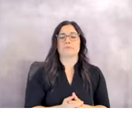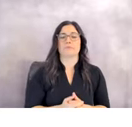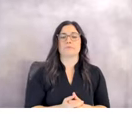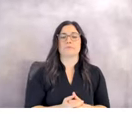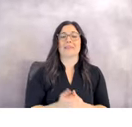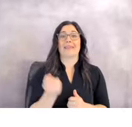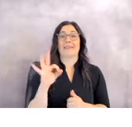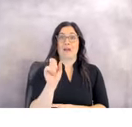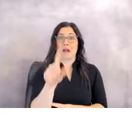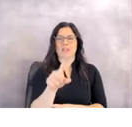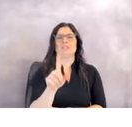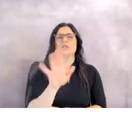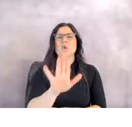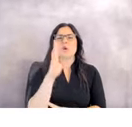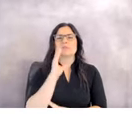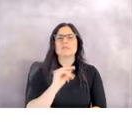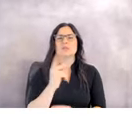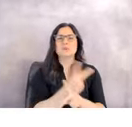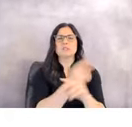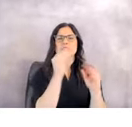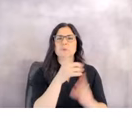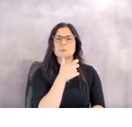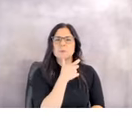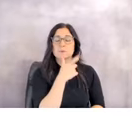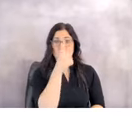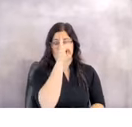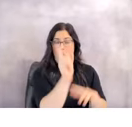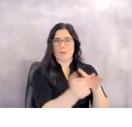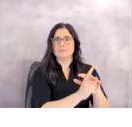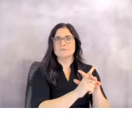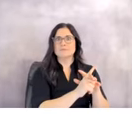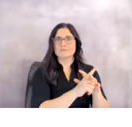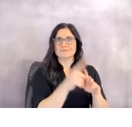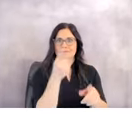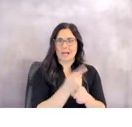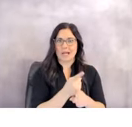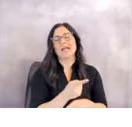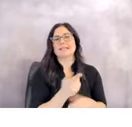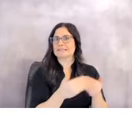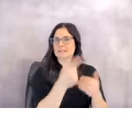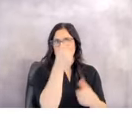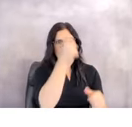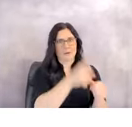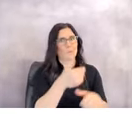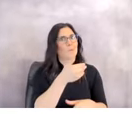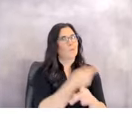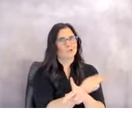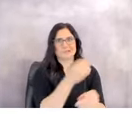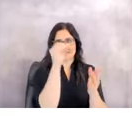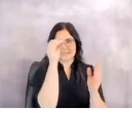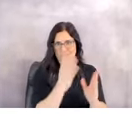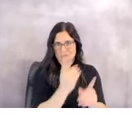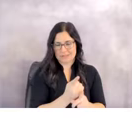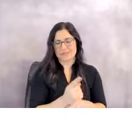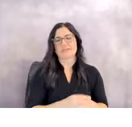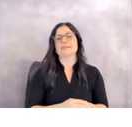And if I ask you who your worst teacher was, I bet you that'll come to mind before your best teacher sometimes, which is unfortunate.